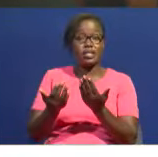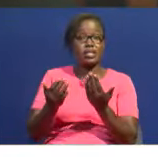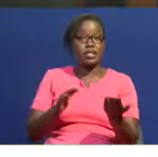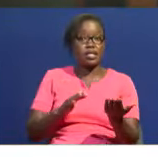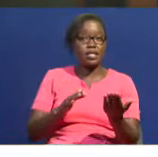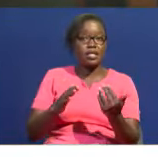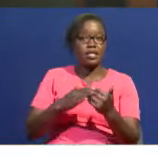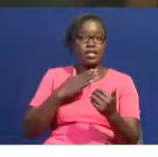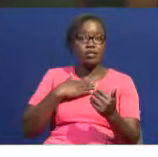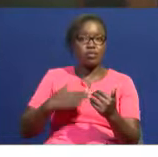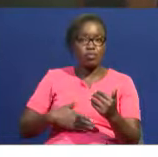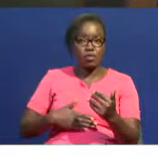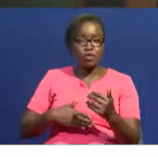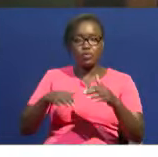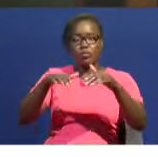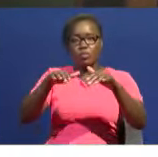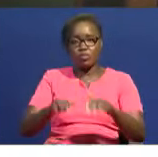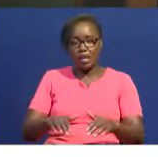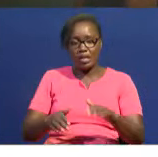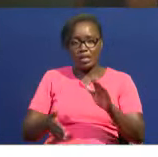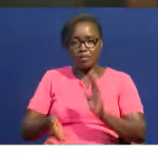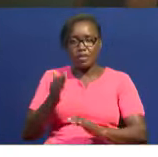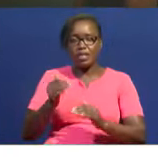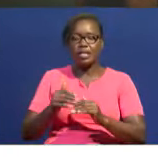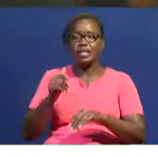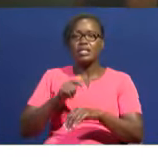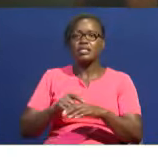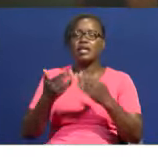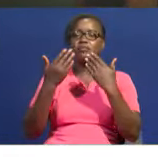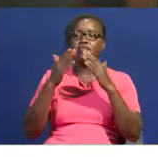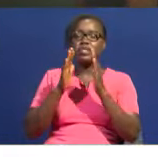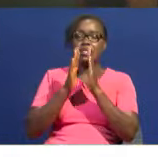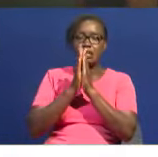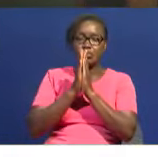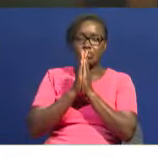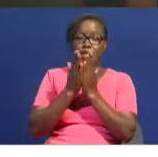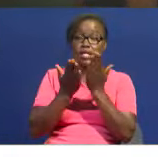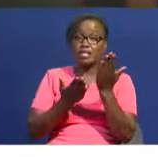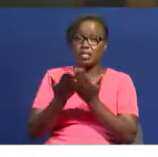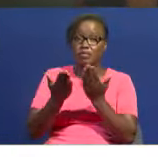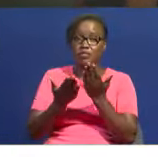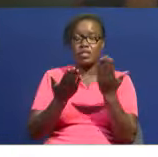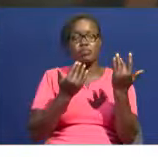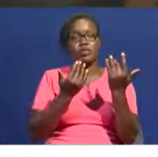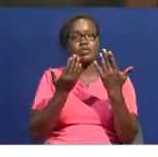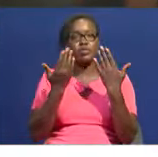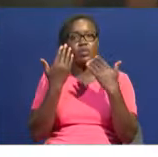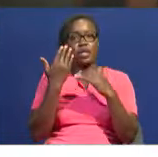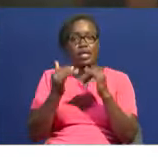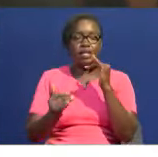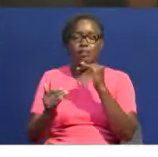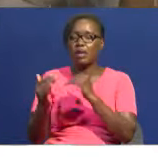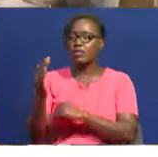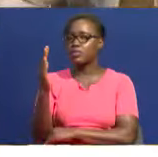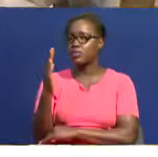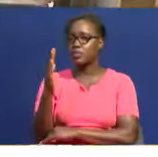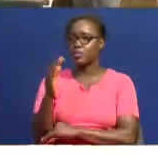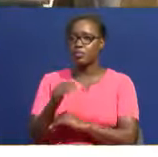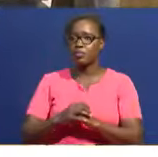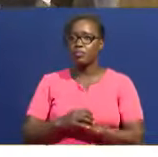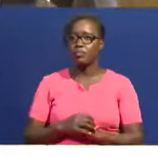Nine of the bodies will be interred immediately after the interdenominational service, expected to conclude by mid-morning.